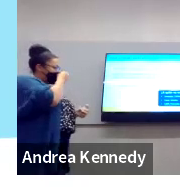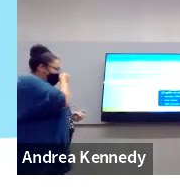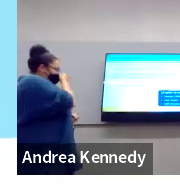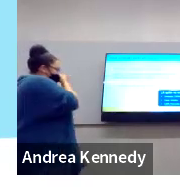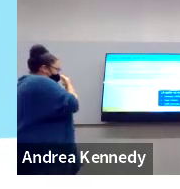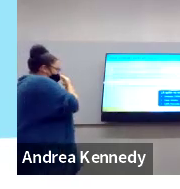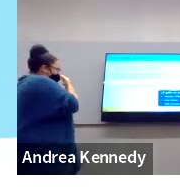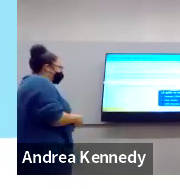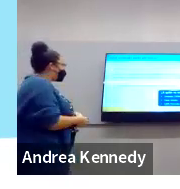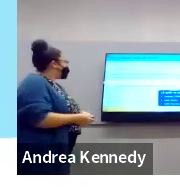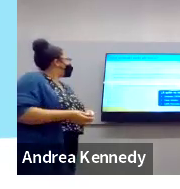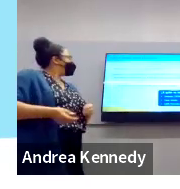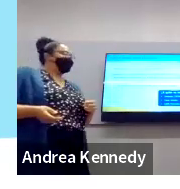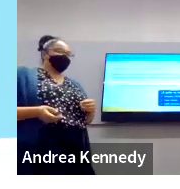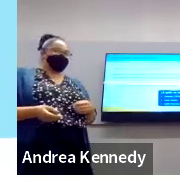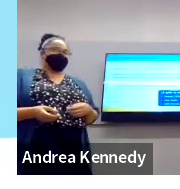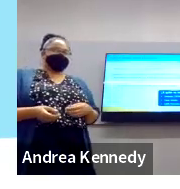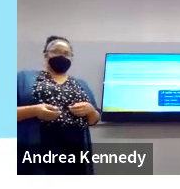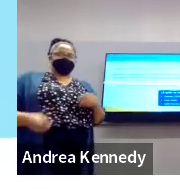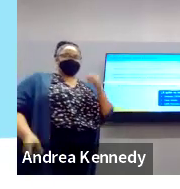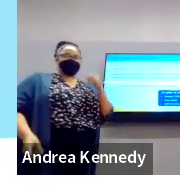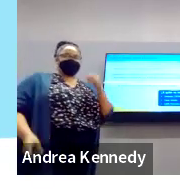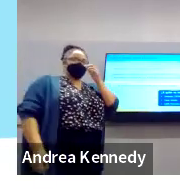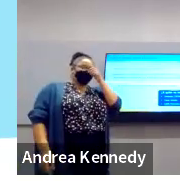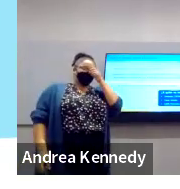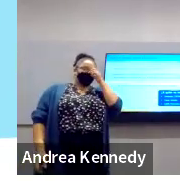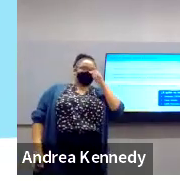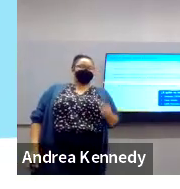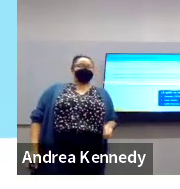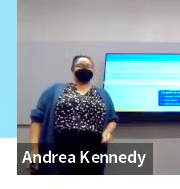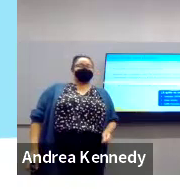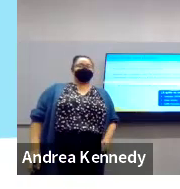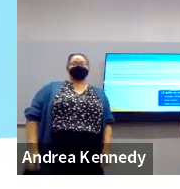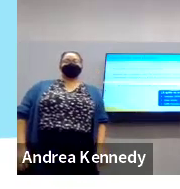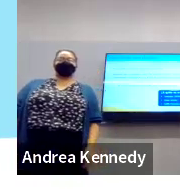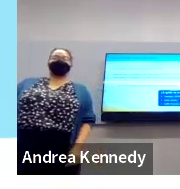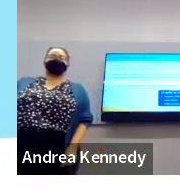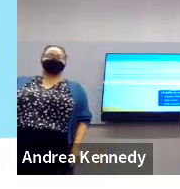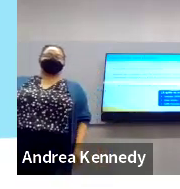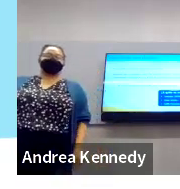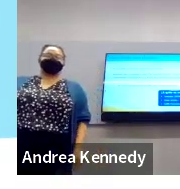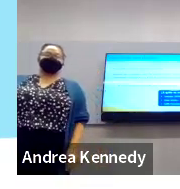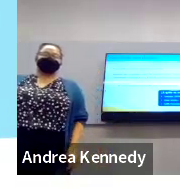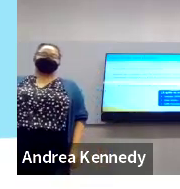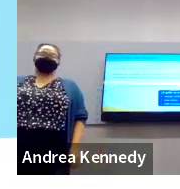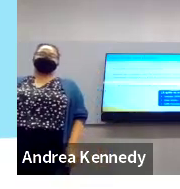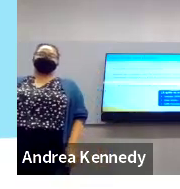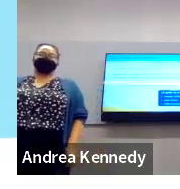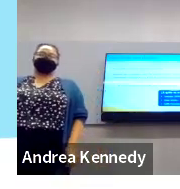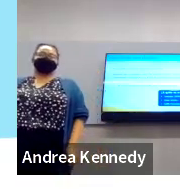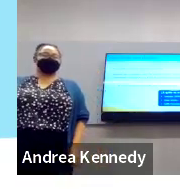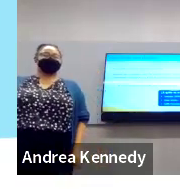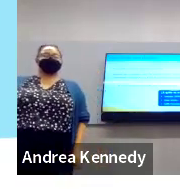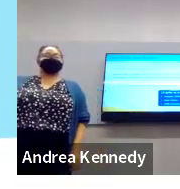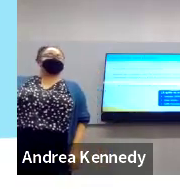son totalmente cubiertas por la SASFRA, ya los que están viviendo en un apartamento que tiene control